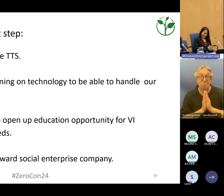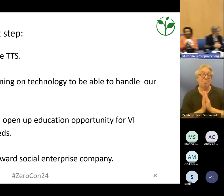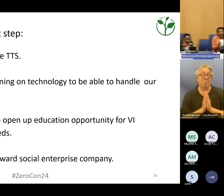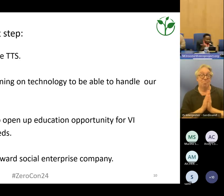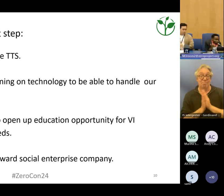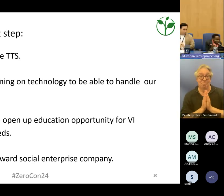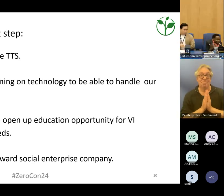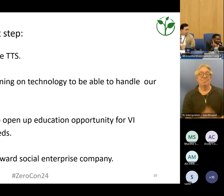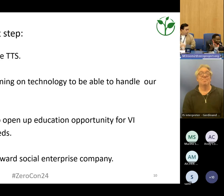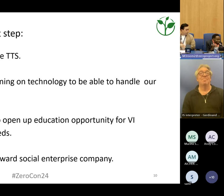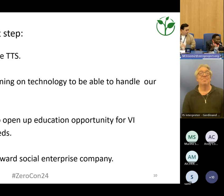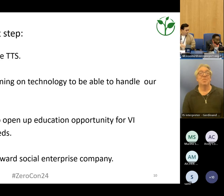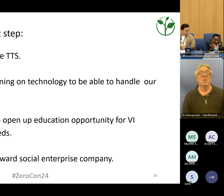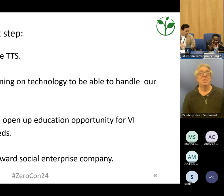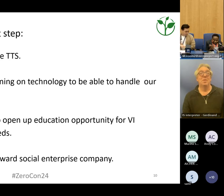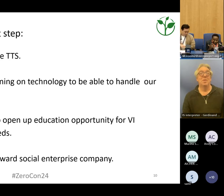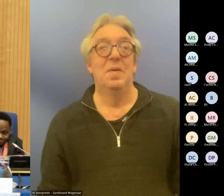Thank you.